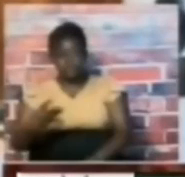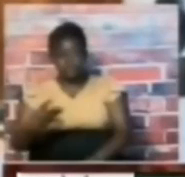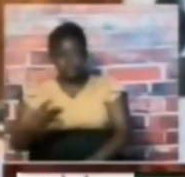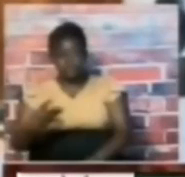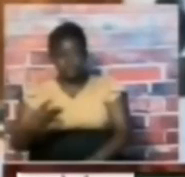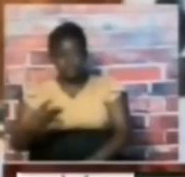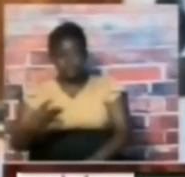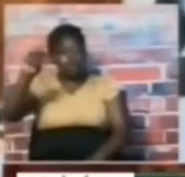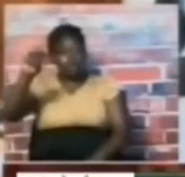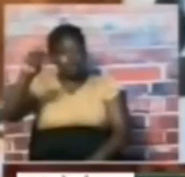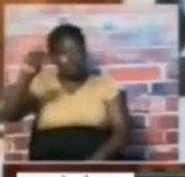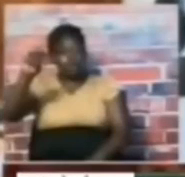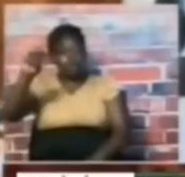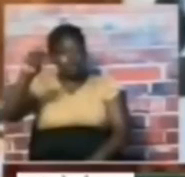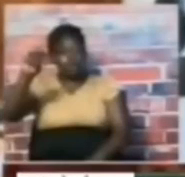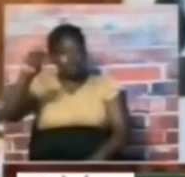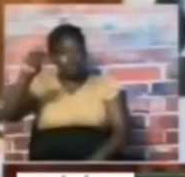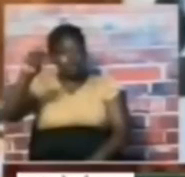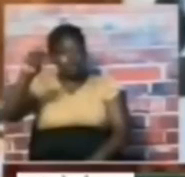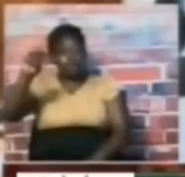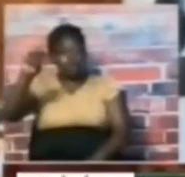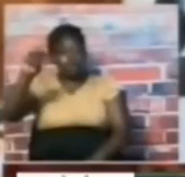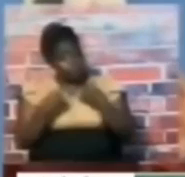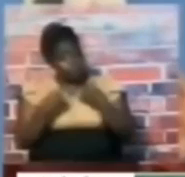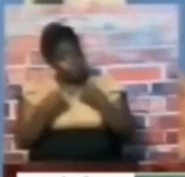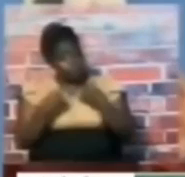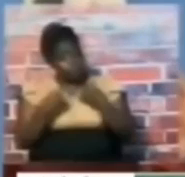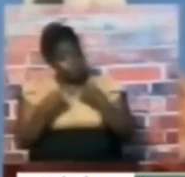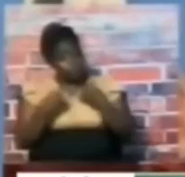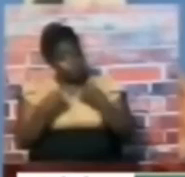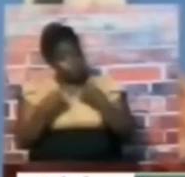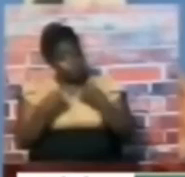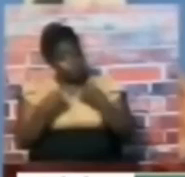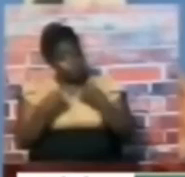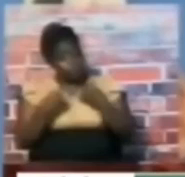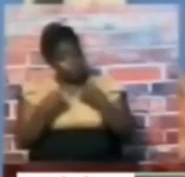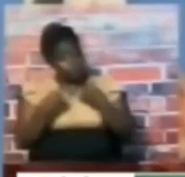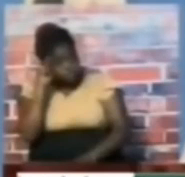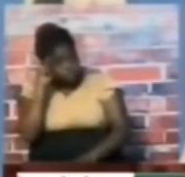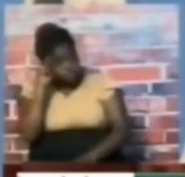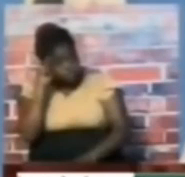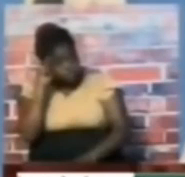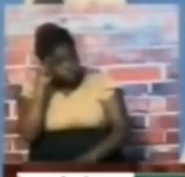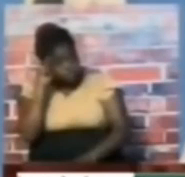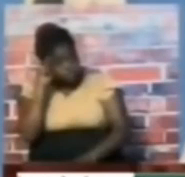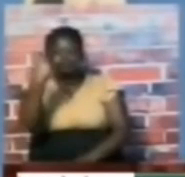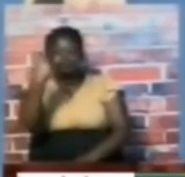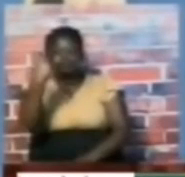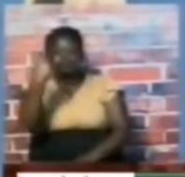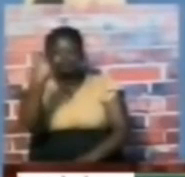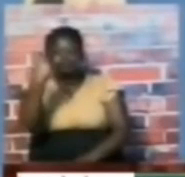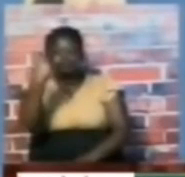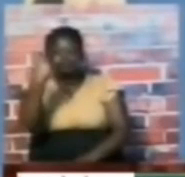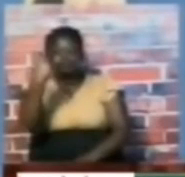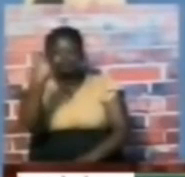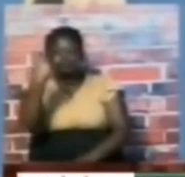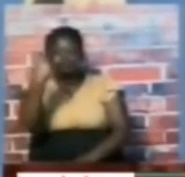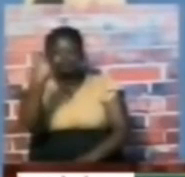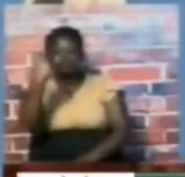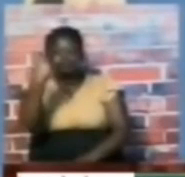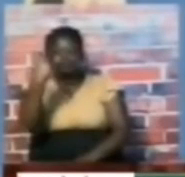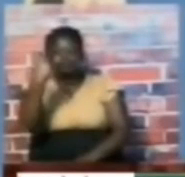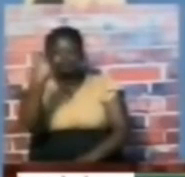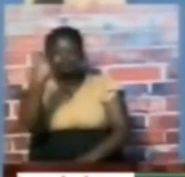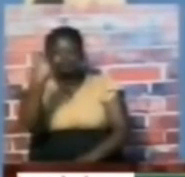of isolated gym in your own room. I was able to show you that's finished, they have closed.